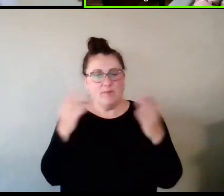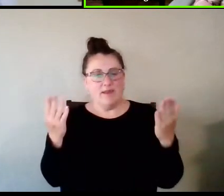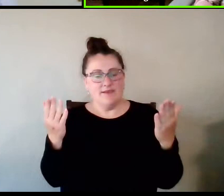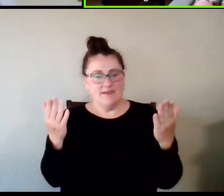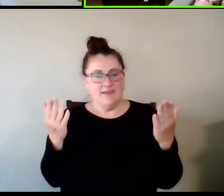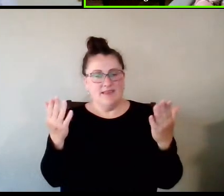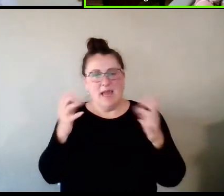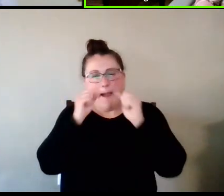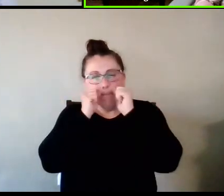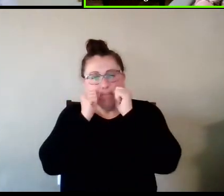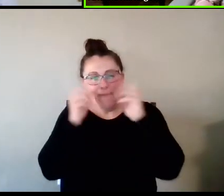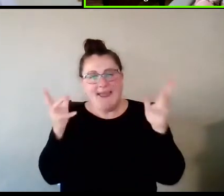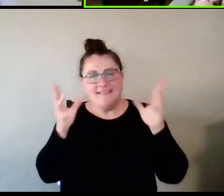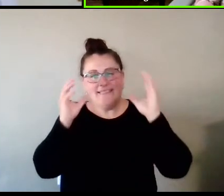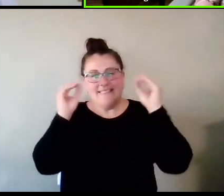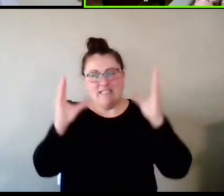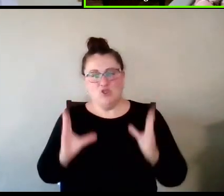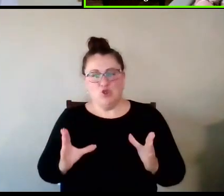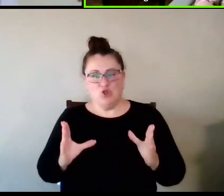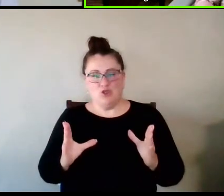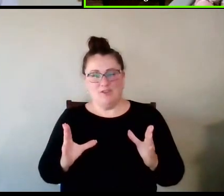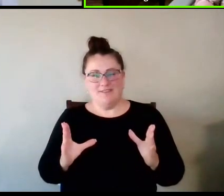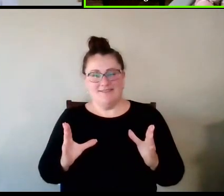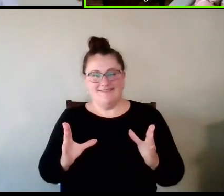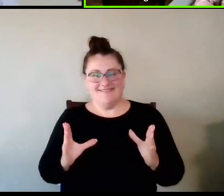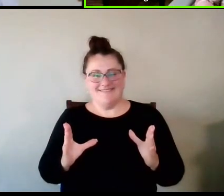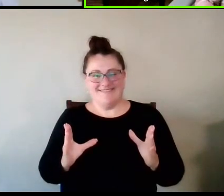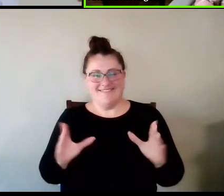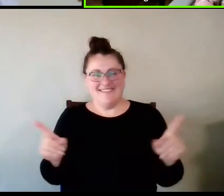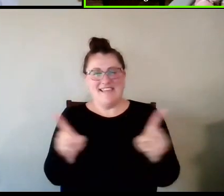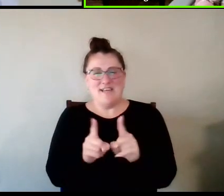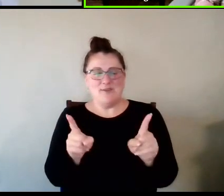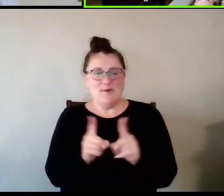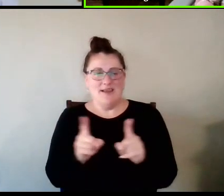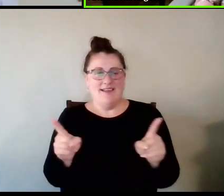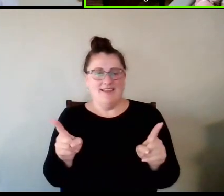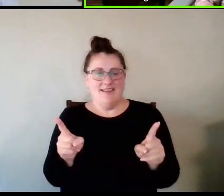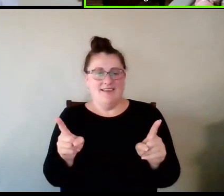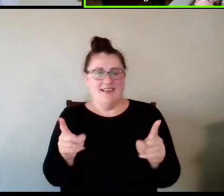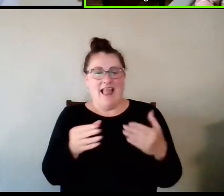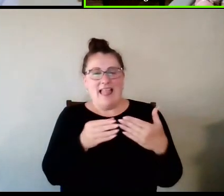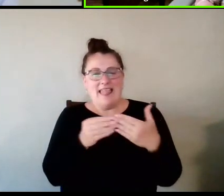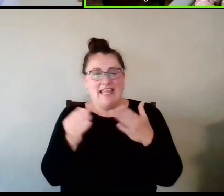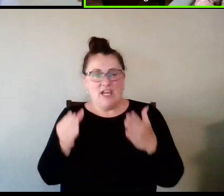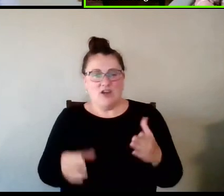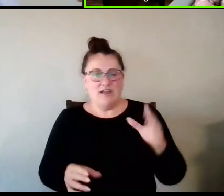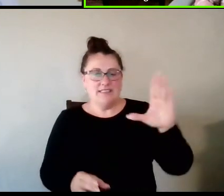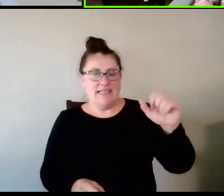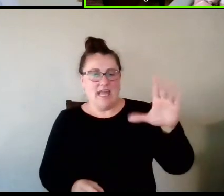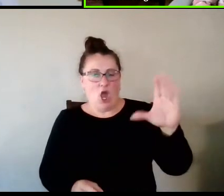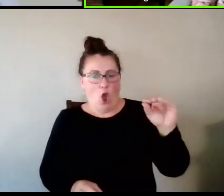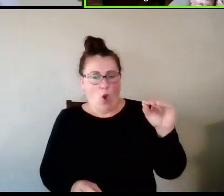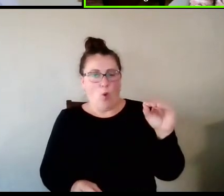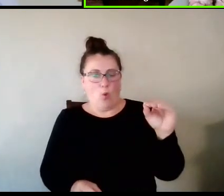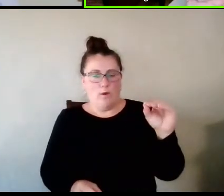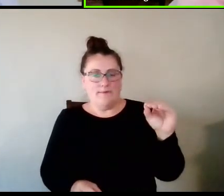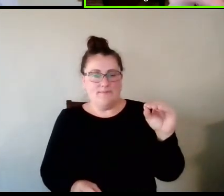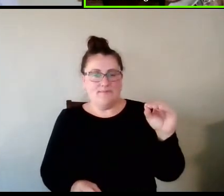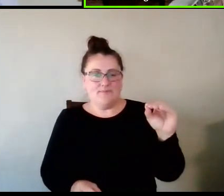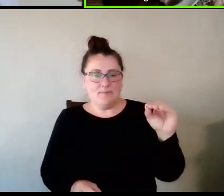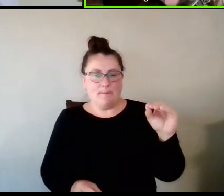such an amazing teacher, as well as leader, CEO,